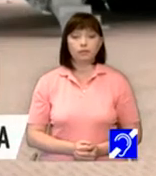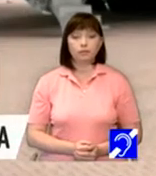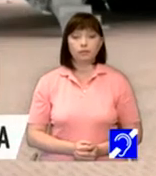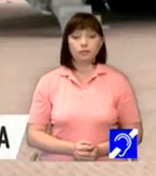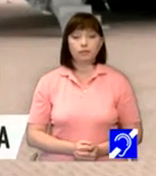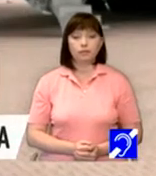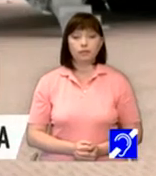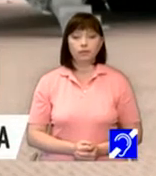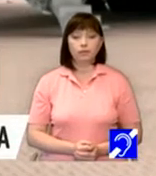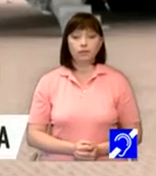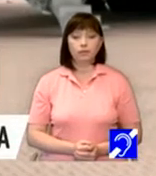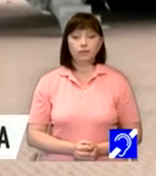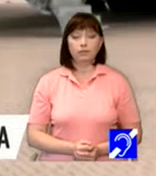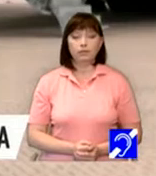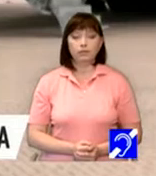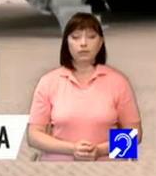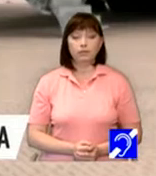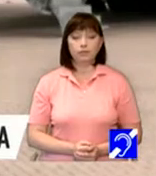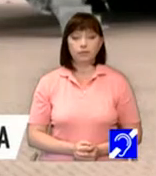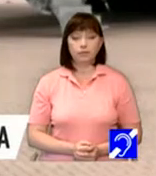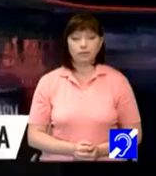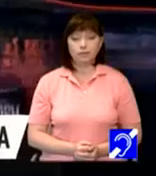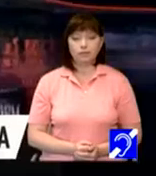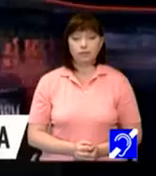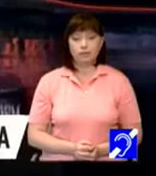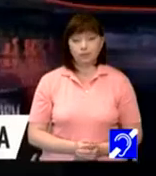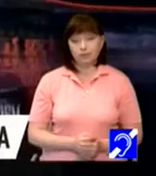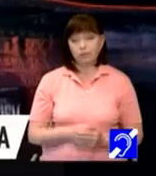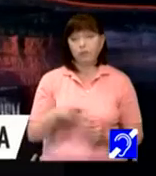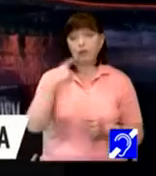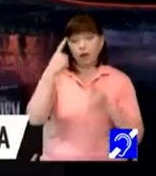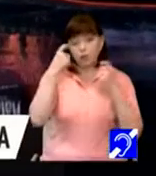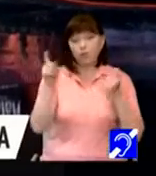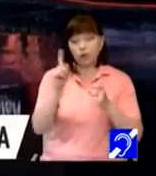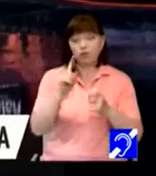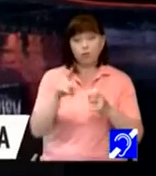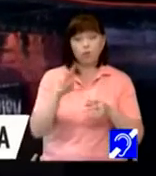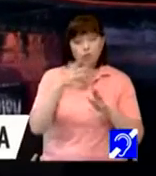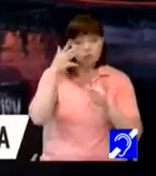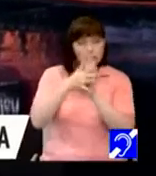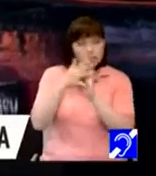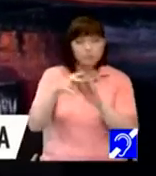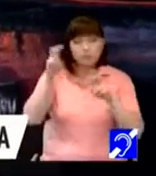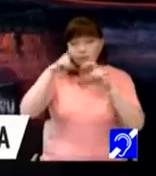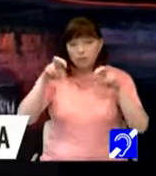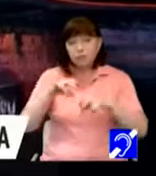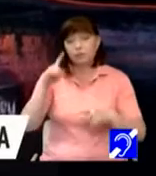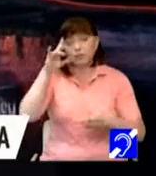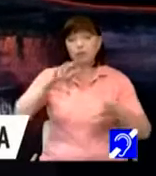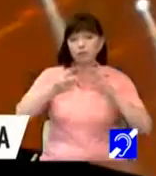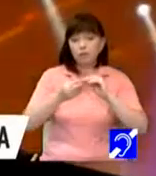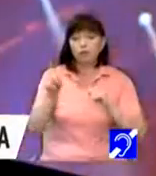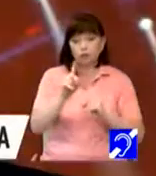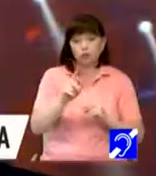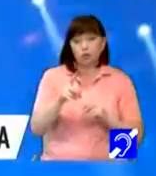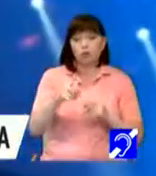hope the European Broadcasting Union will recognize that, because I don't think it... EBU a anunțat că în urma unui studiu de fezabilitate a ajuns la concluzia că